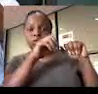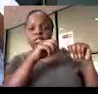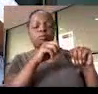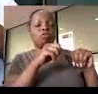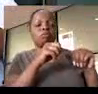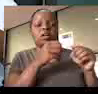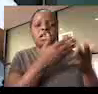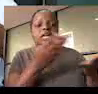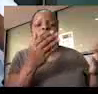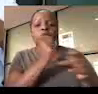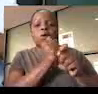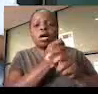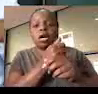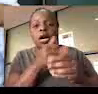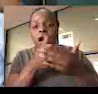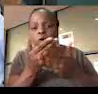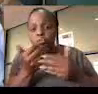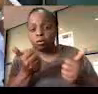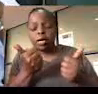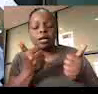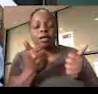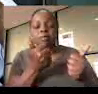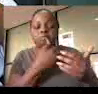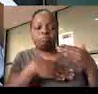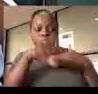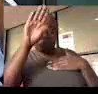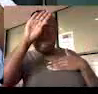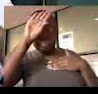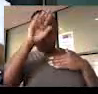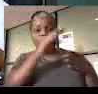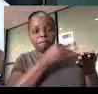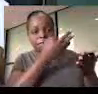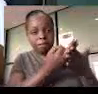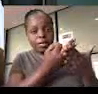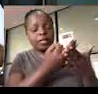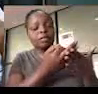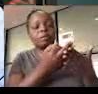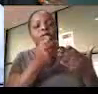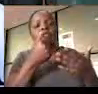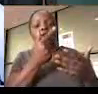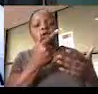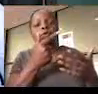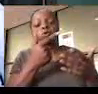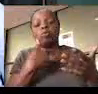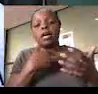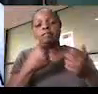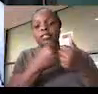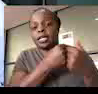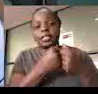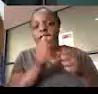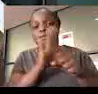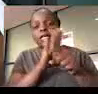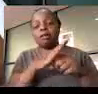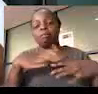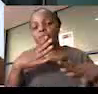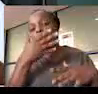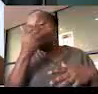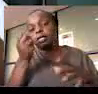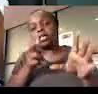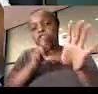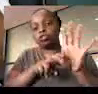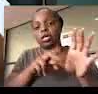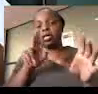unique because we give services. Services in the sense that maybe if it was another insurance somewhere, they're going to